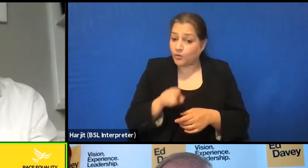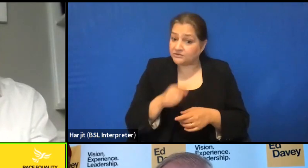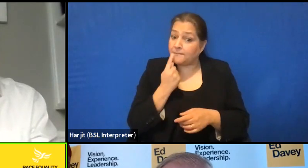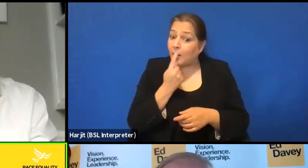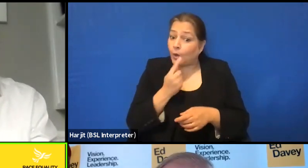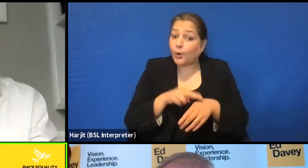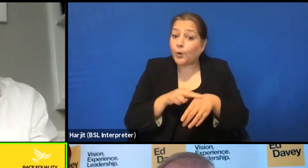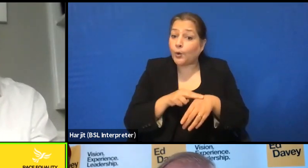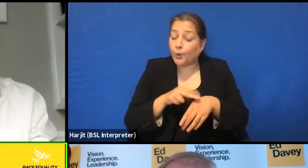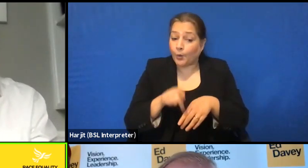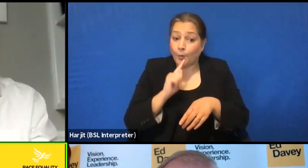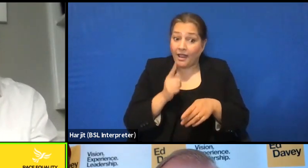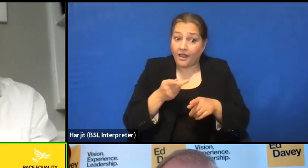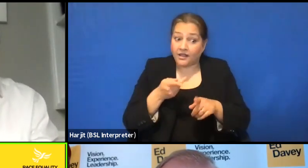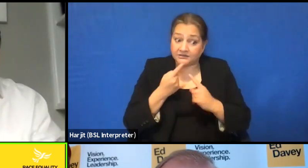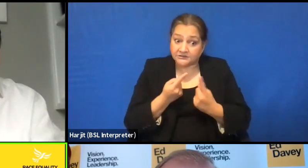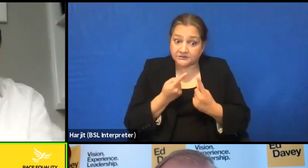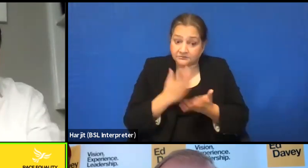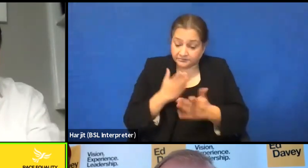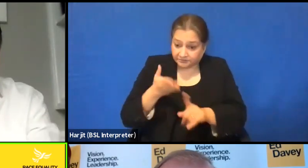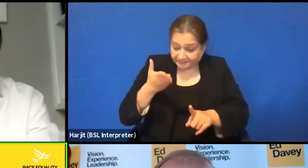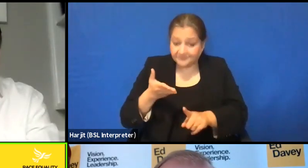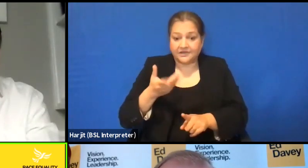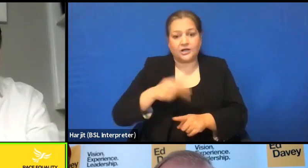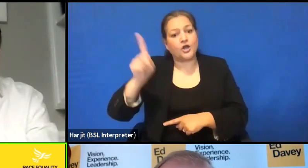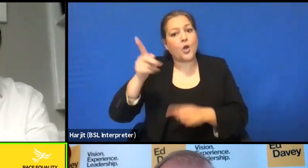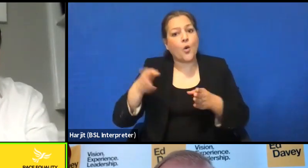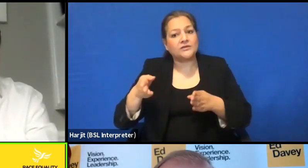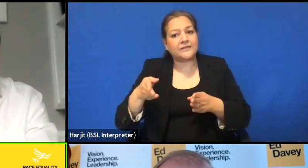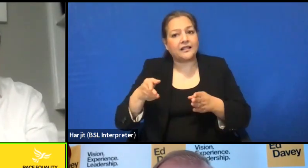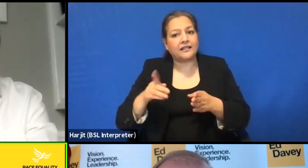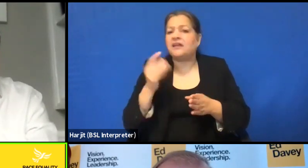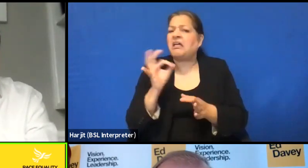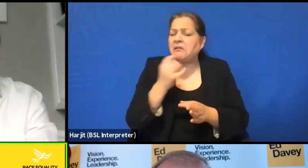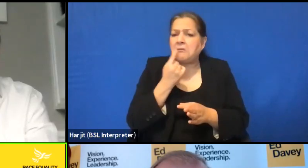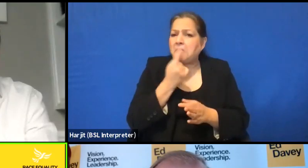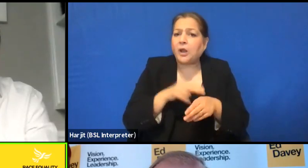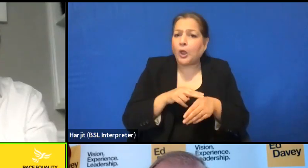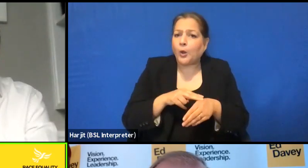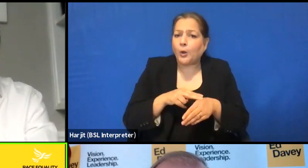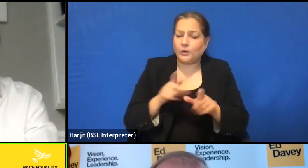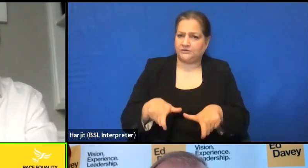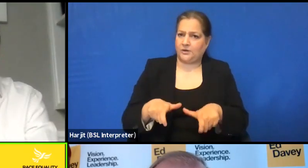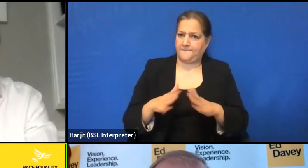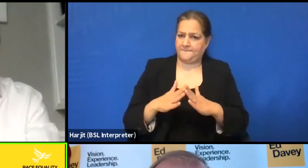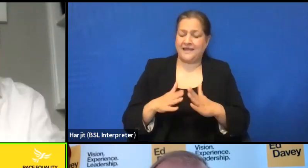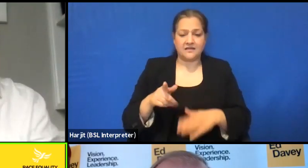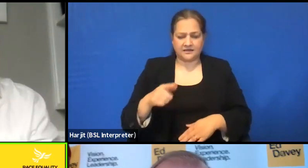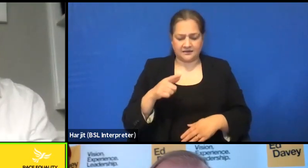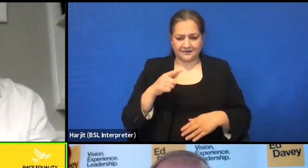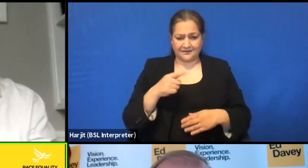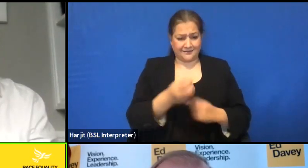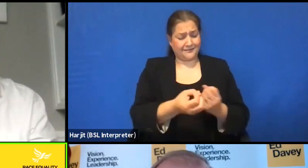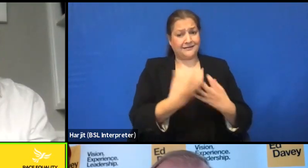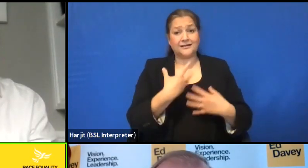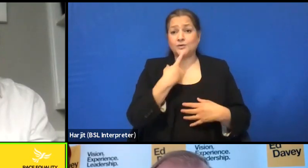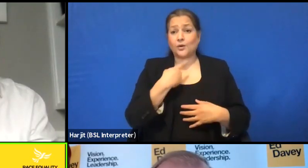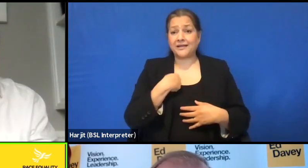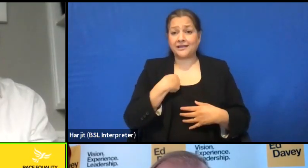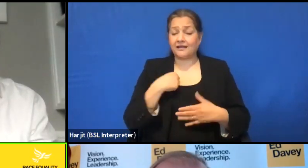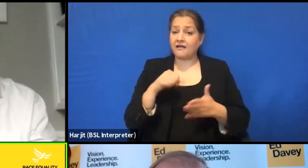not. And he made the point, quite rightly, that when you are Black, it is much harder to see if your